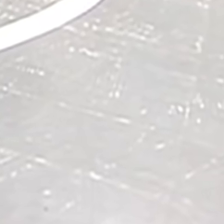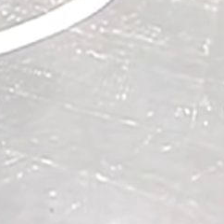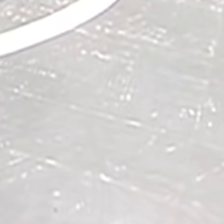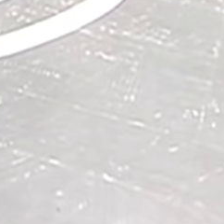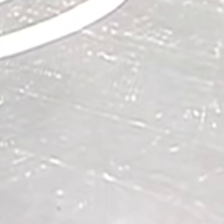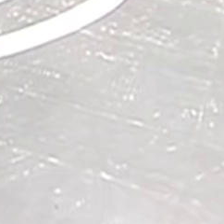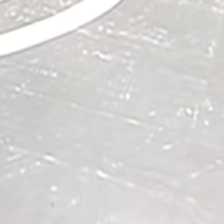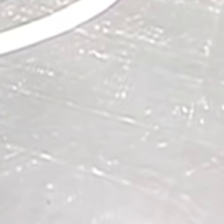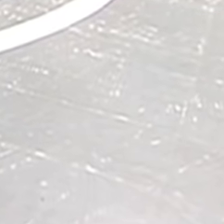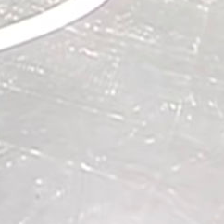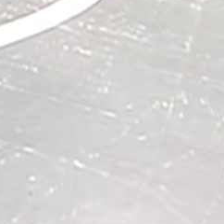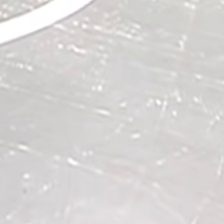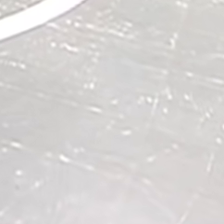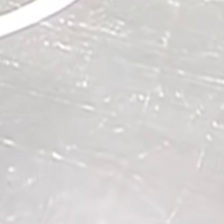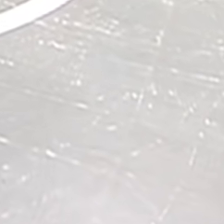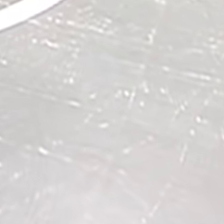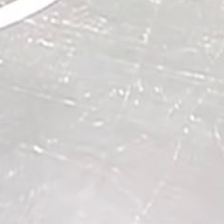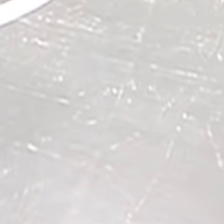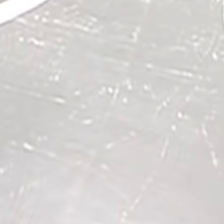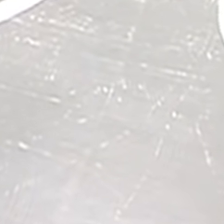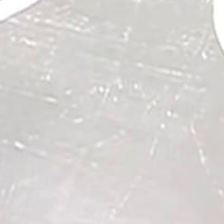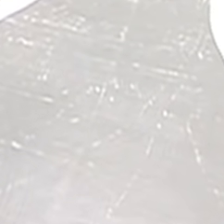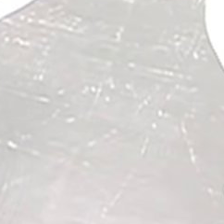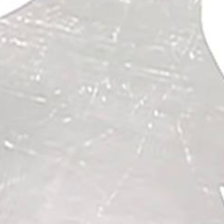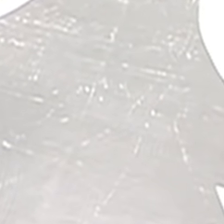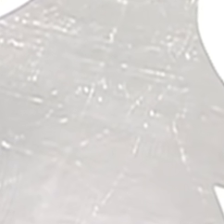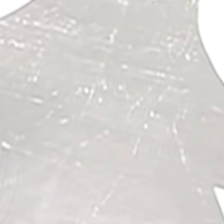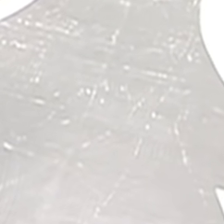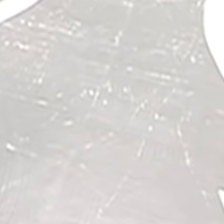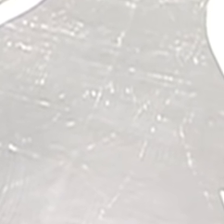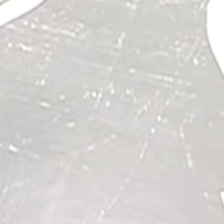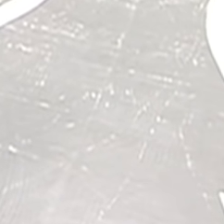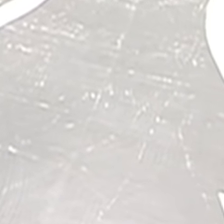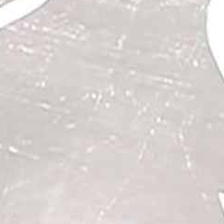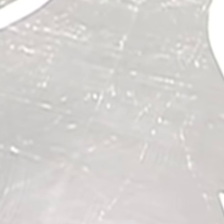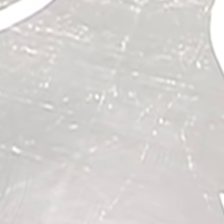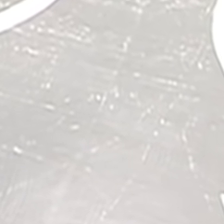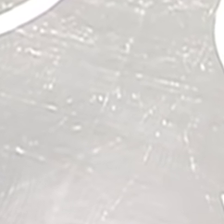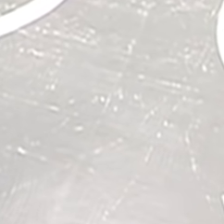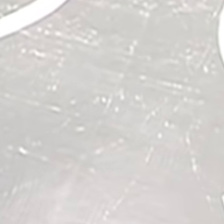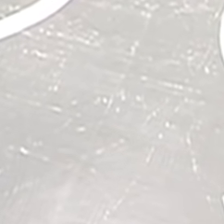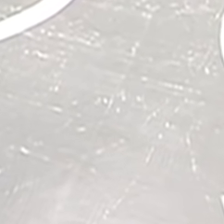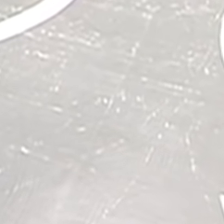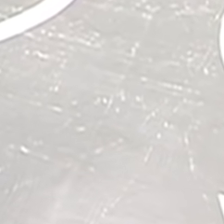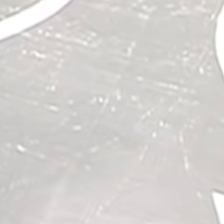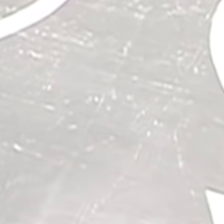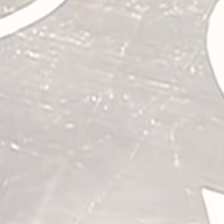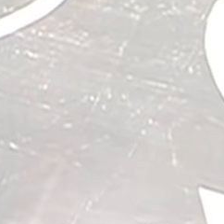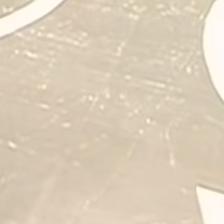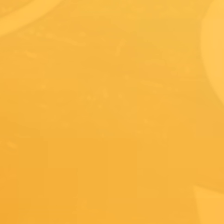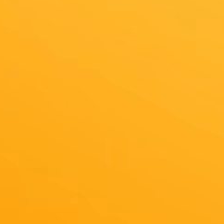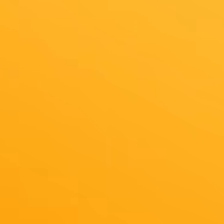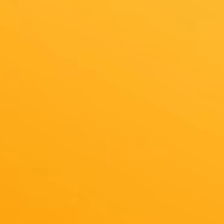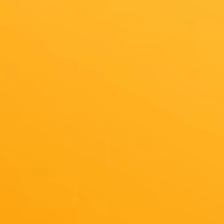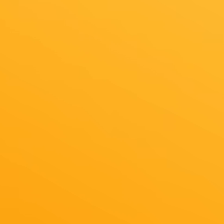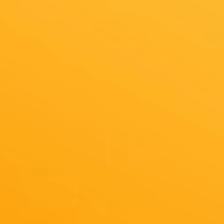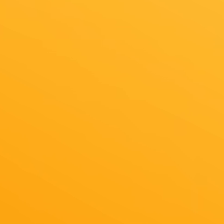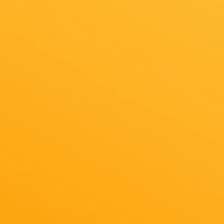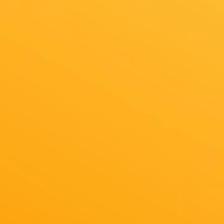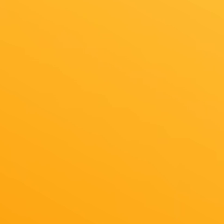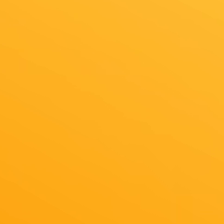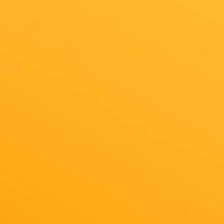are in opposition. So what is she talking about? We are in ODM and are strongly and firmly in ODM. We'll be back in a moment.